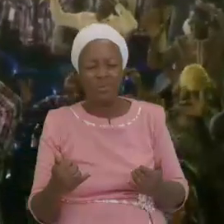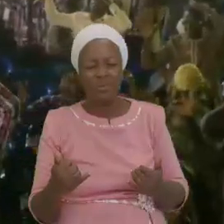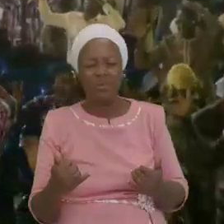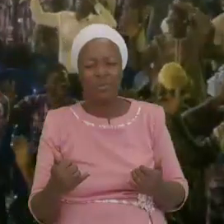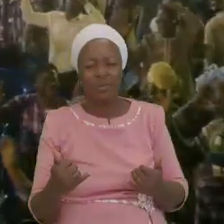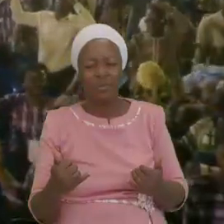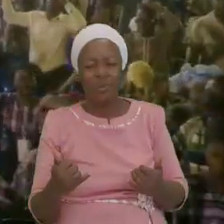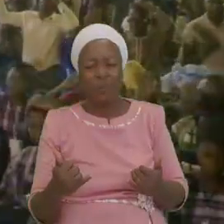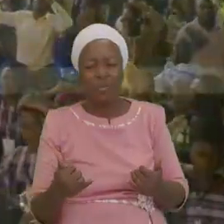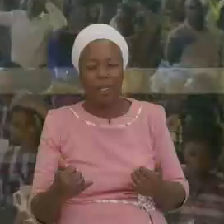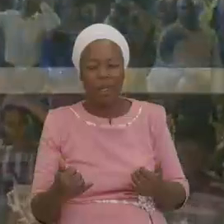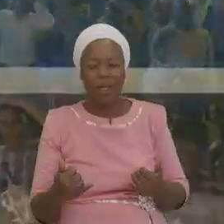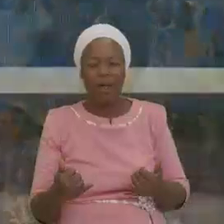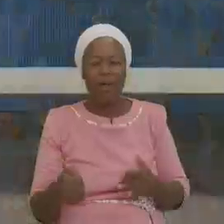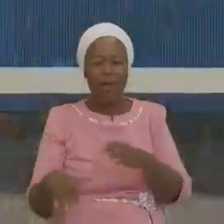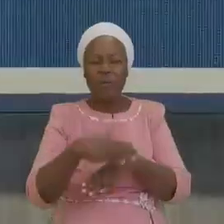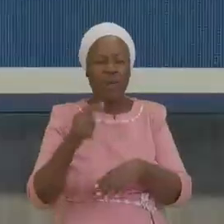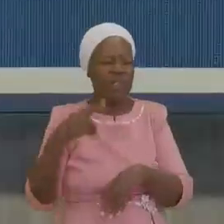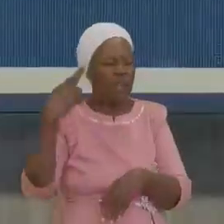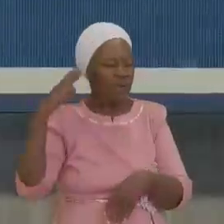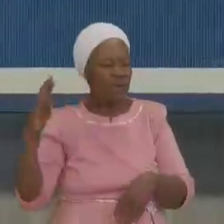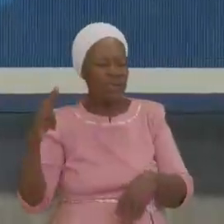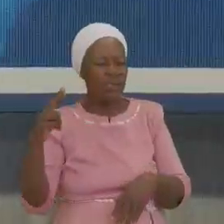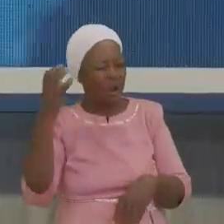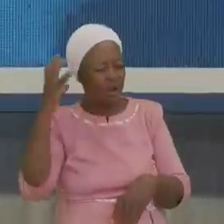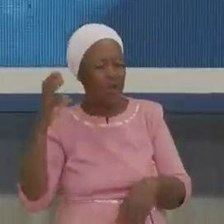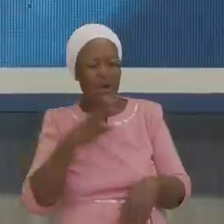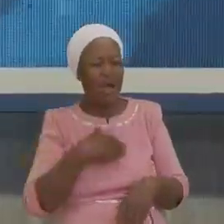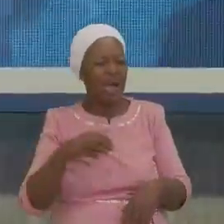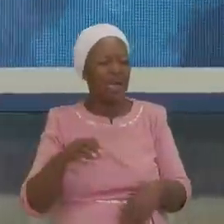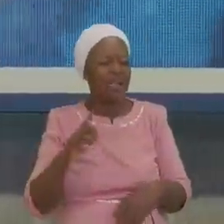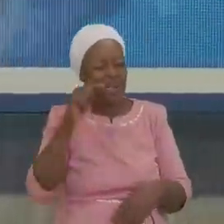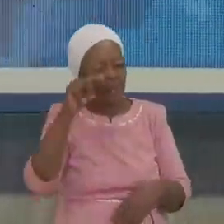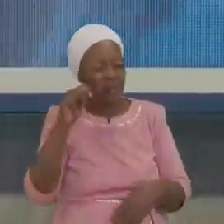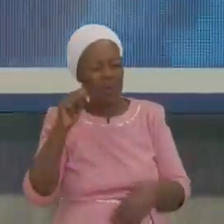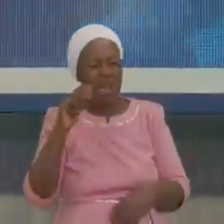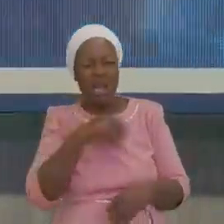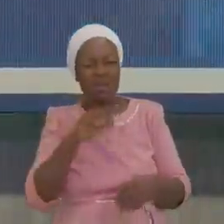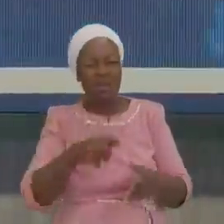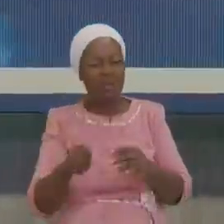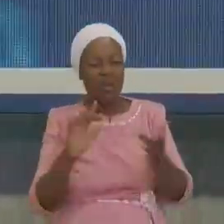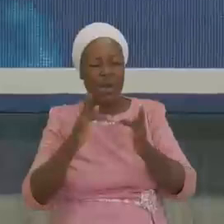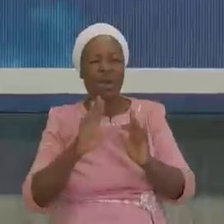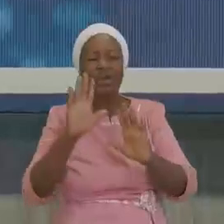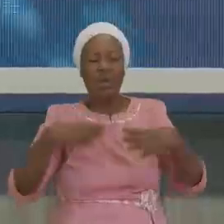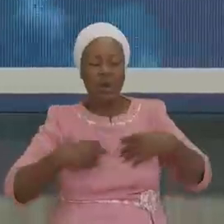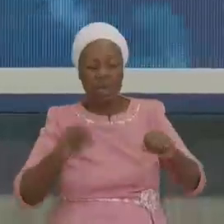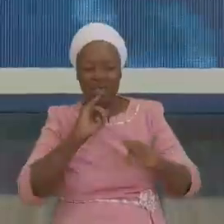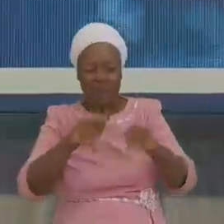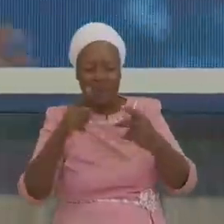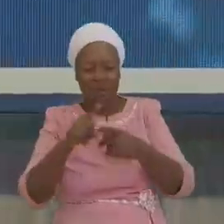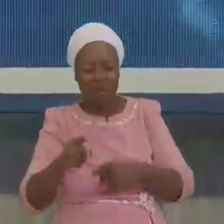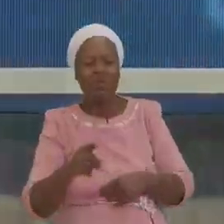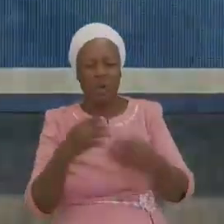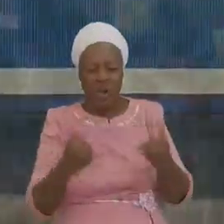Over the radio, over television, and all those online, your healing is given to you now by